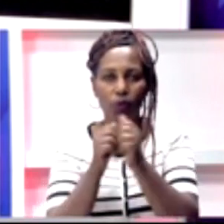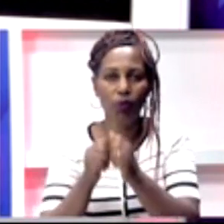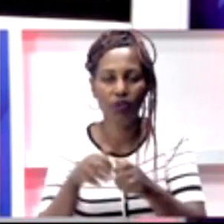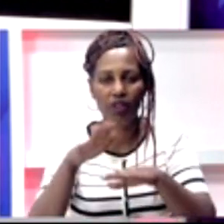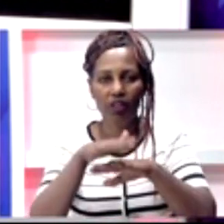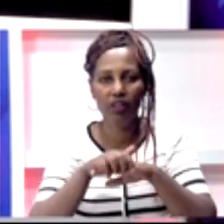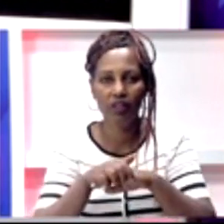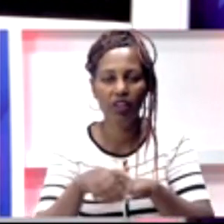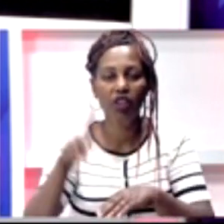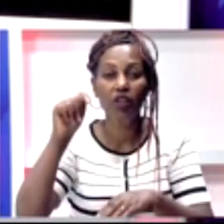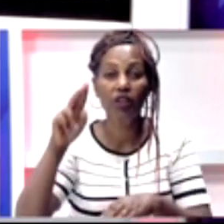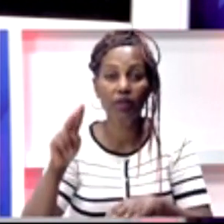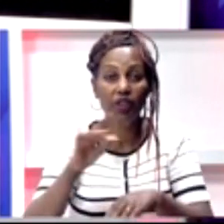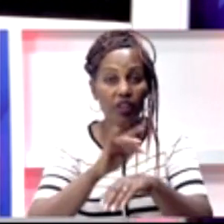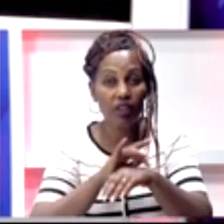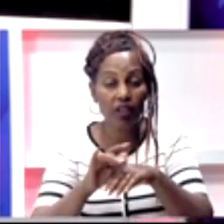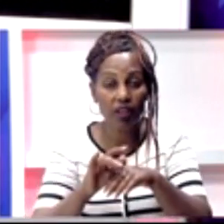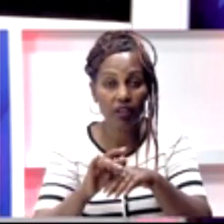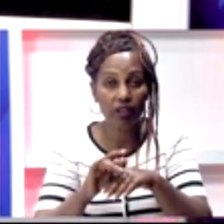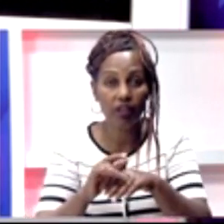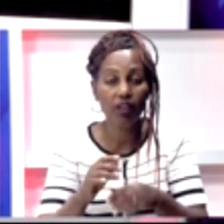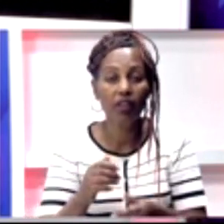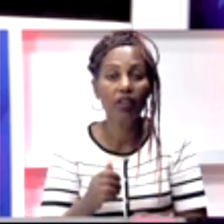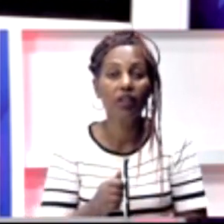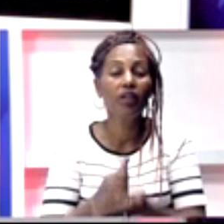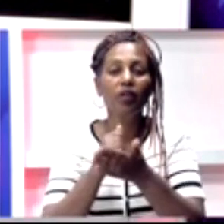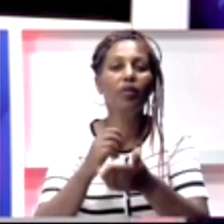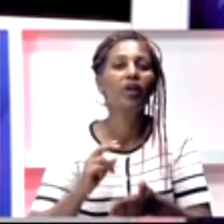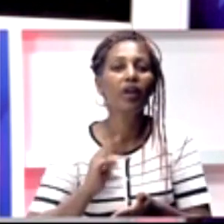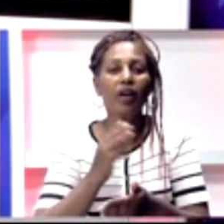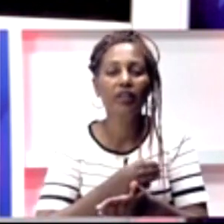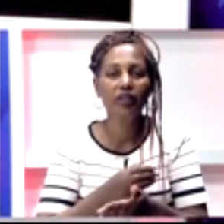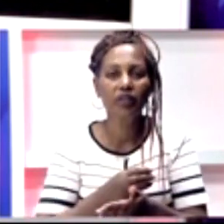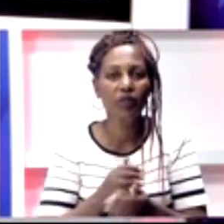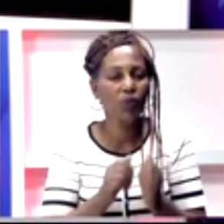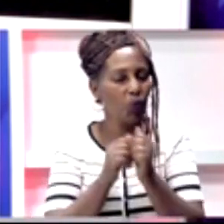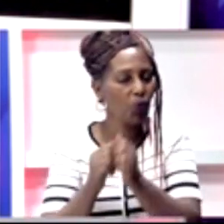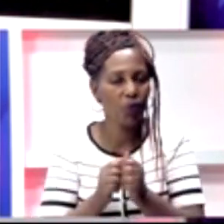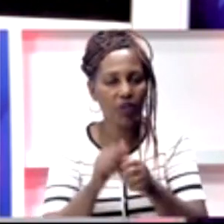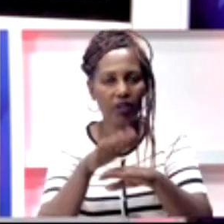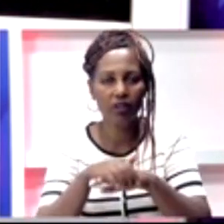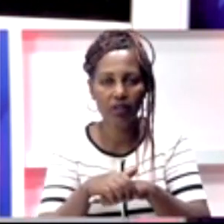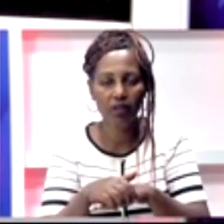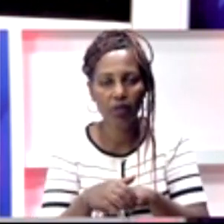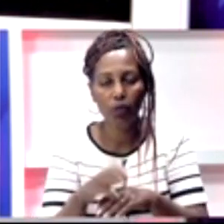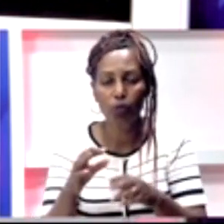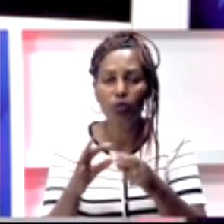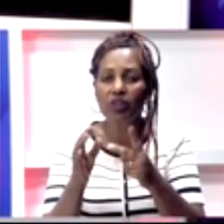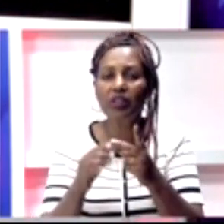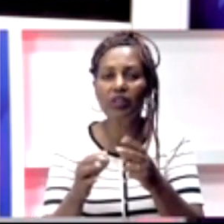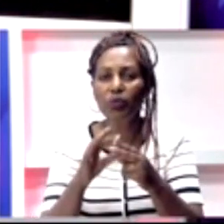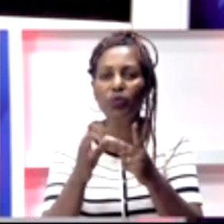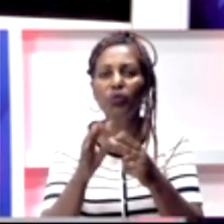TV will dash help us with English. Is it maybe, might,